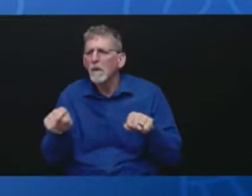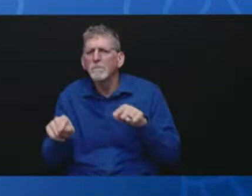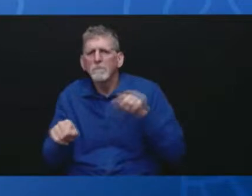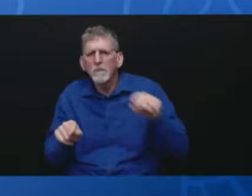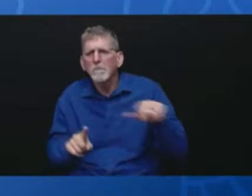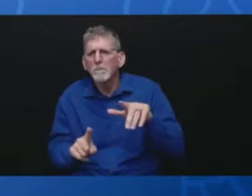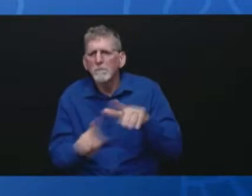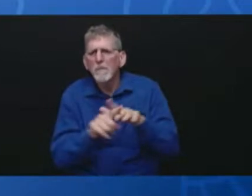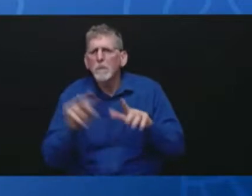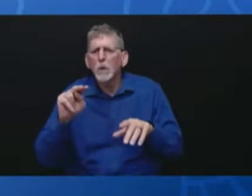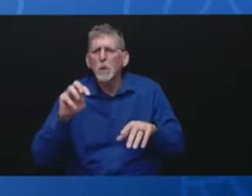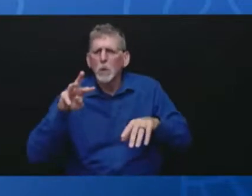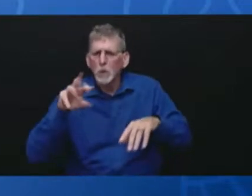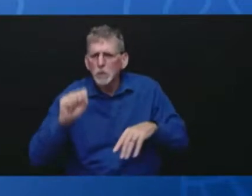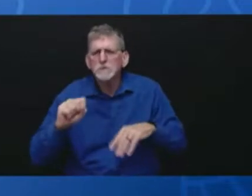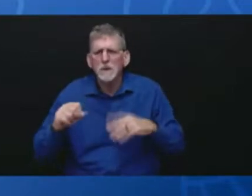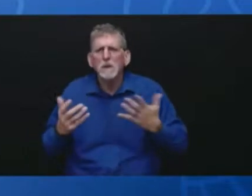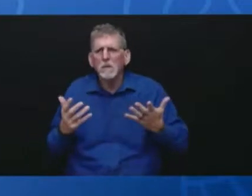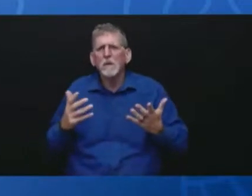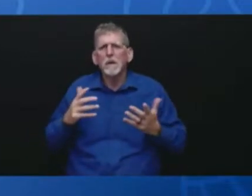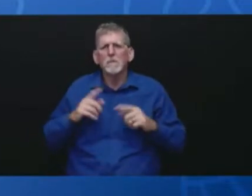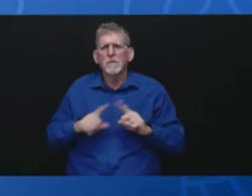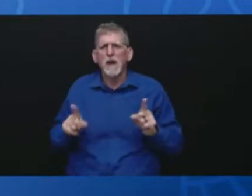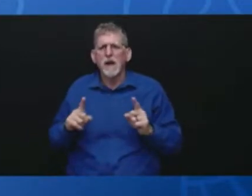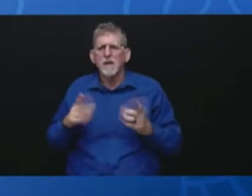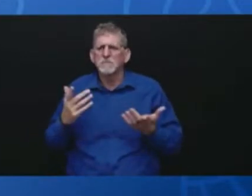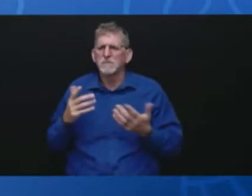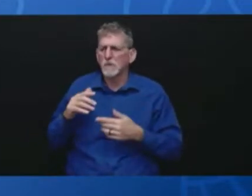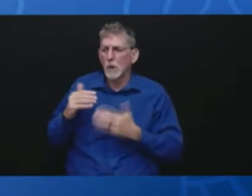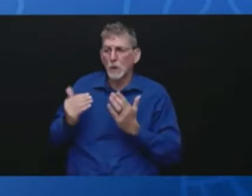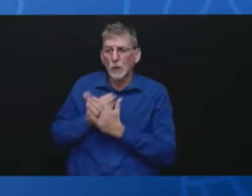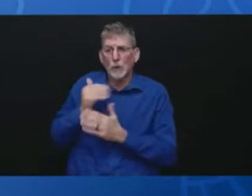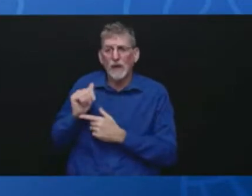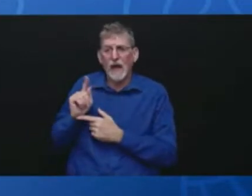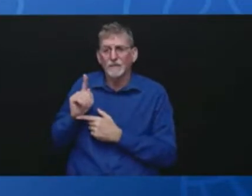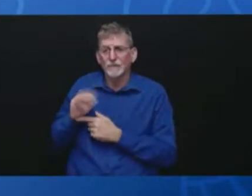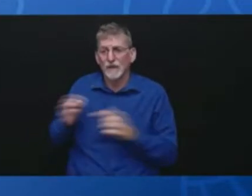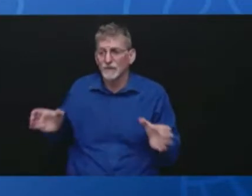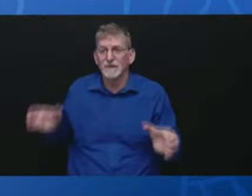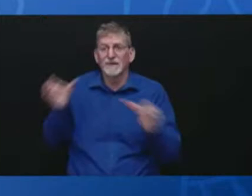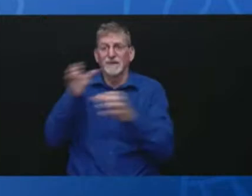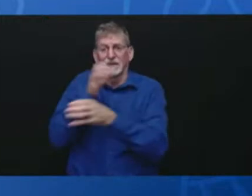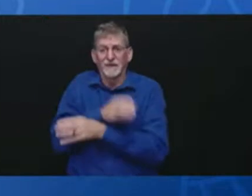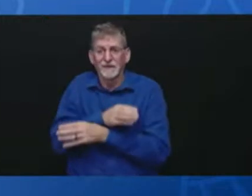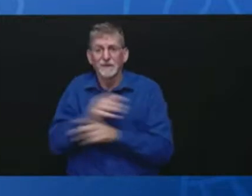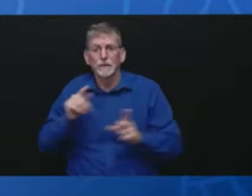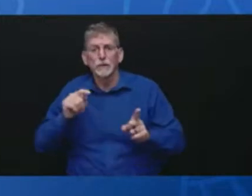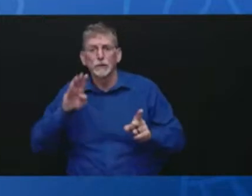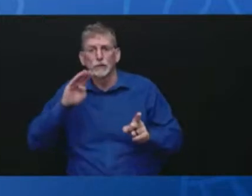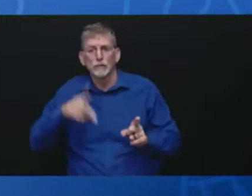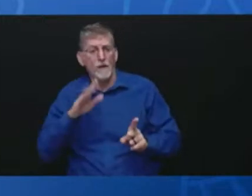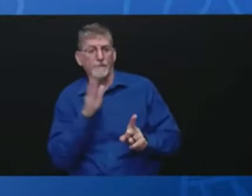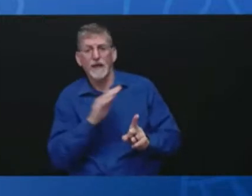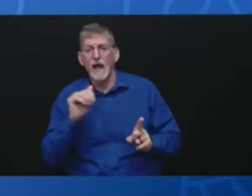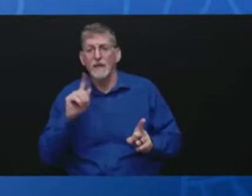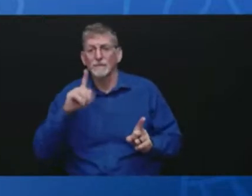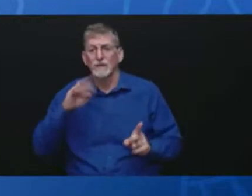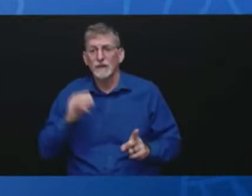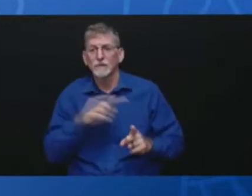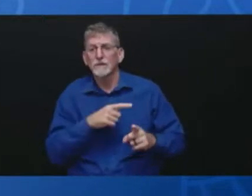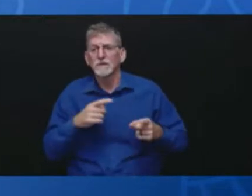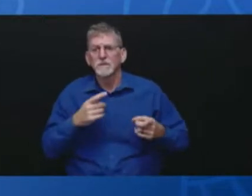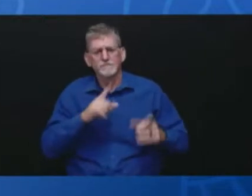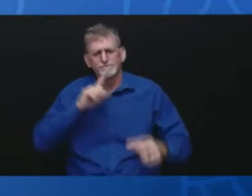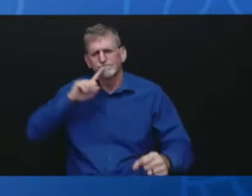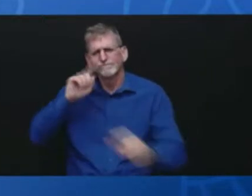hearing from a new administration, the Trump administration, which is in office because of its commitment to make America great again,